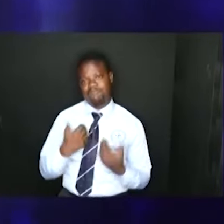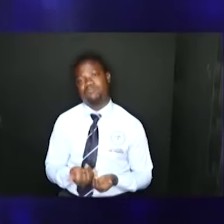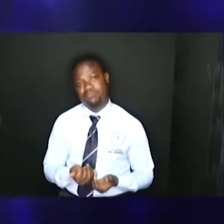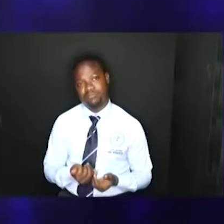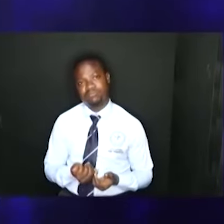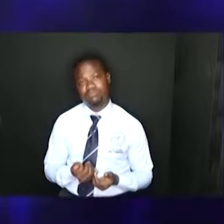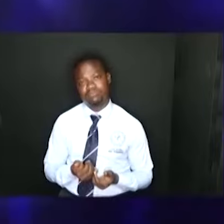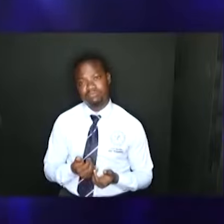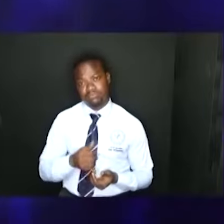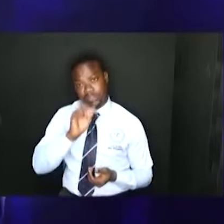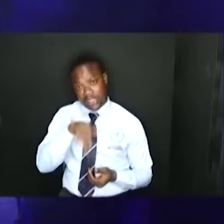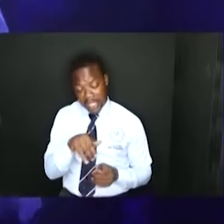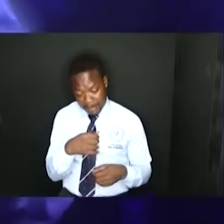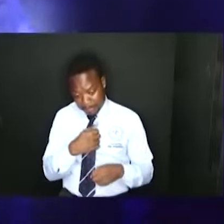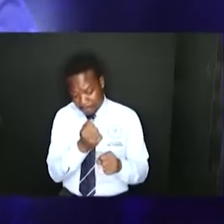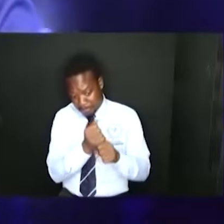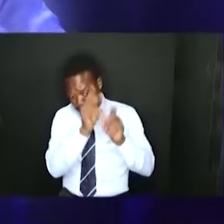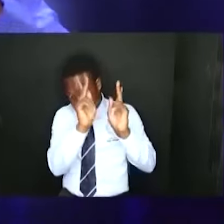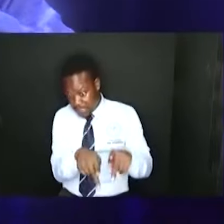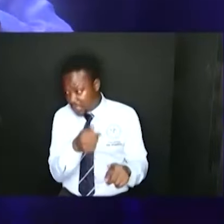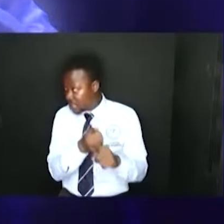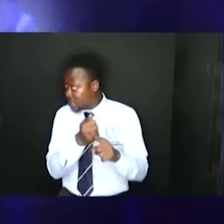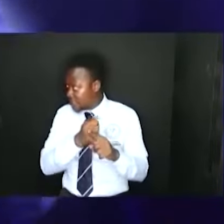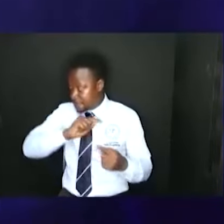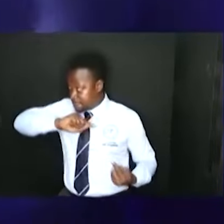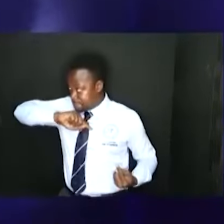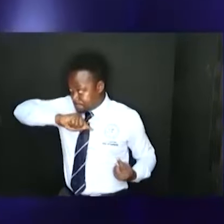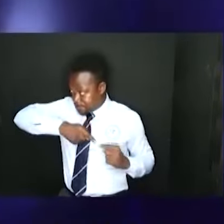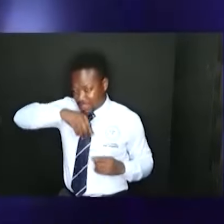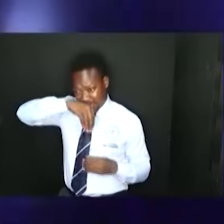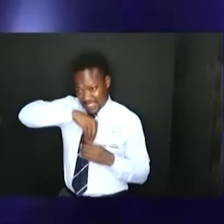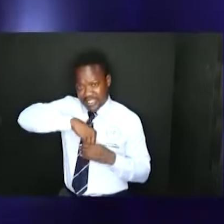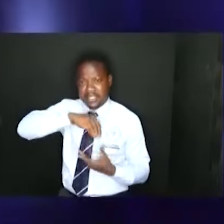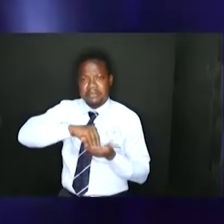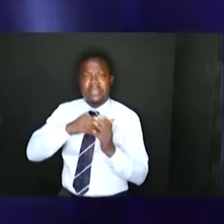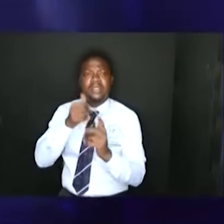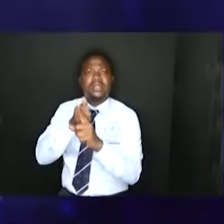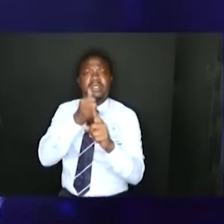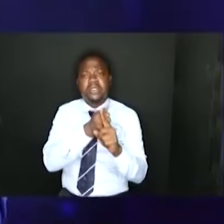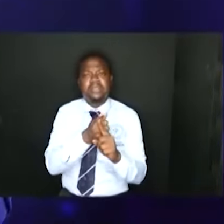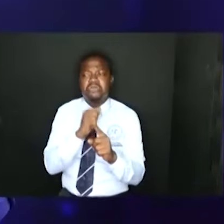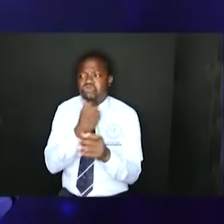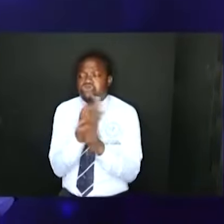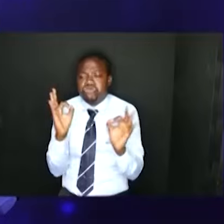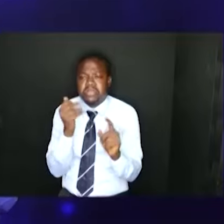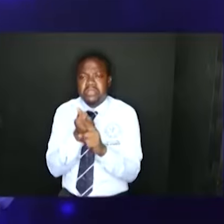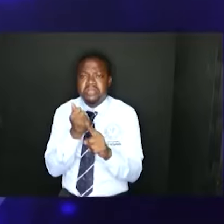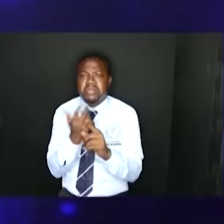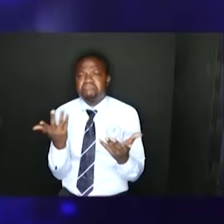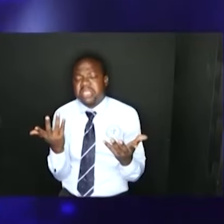unless such a person releases that bitterness within, the person is not free at